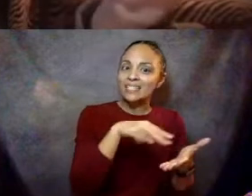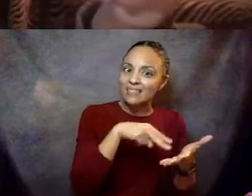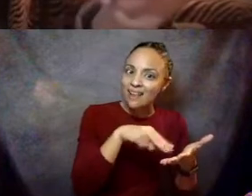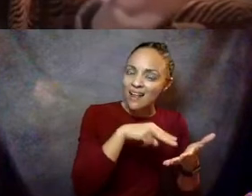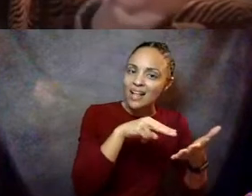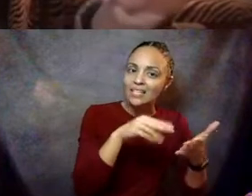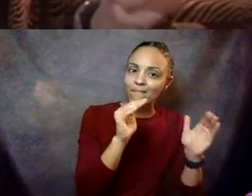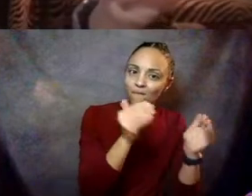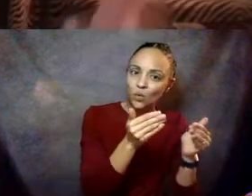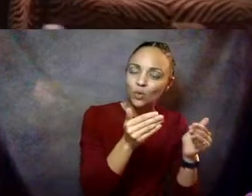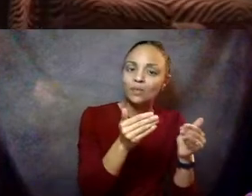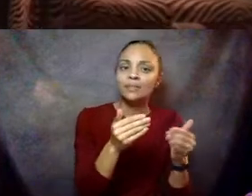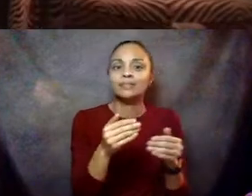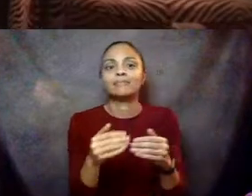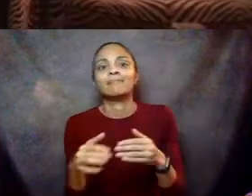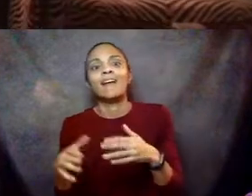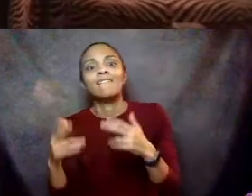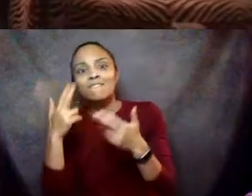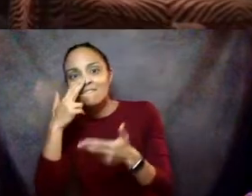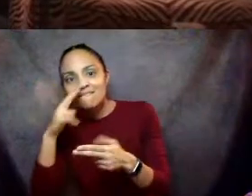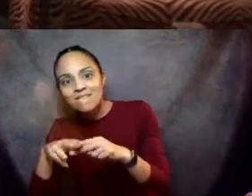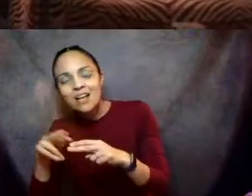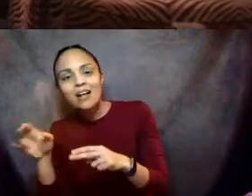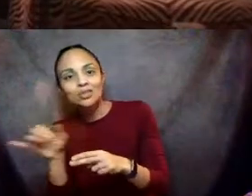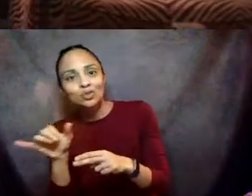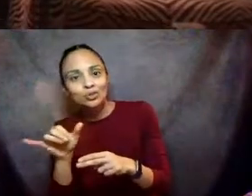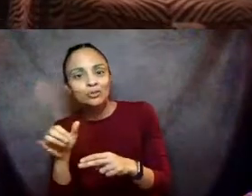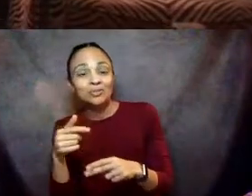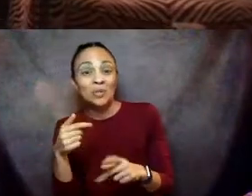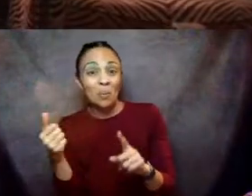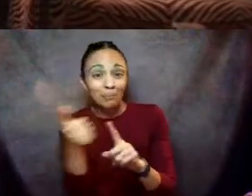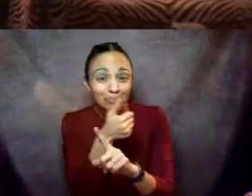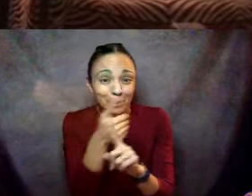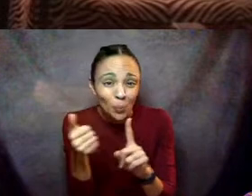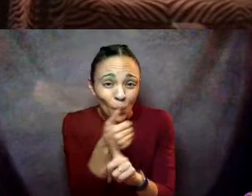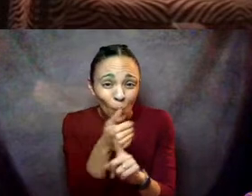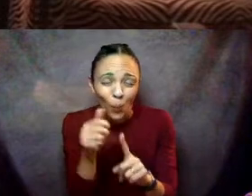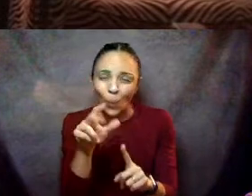We don't do that, but we push them as hard as we can and we